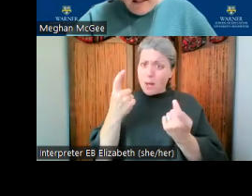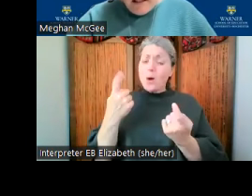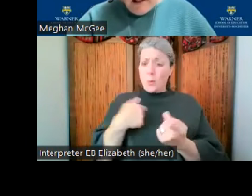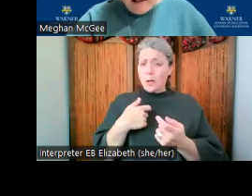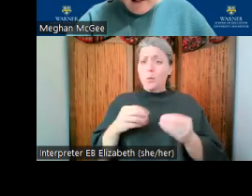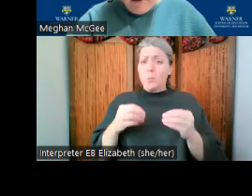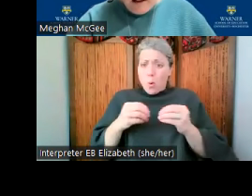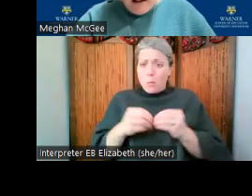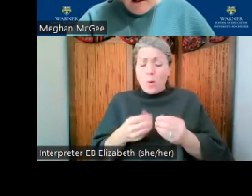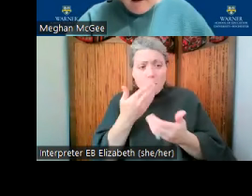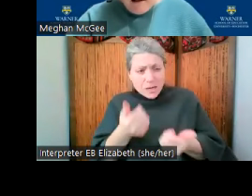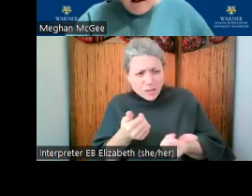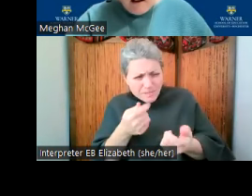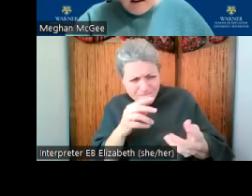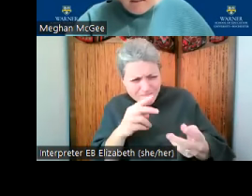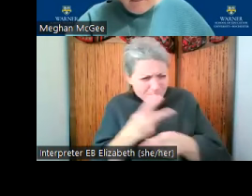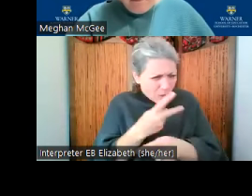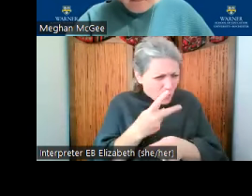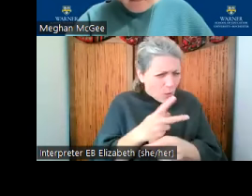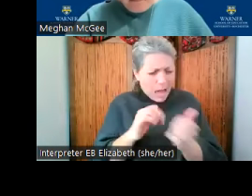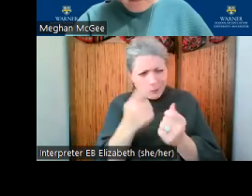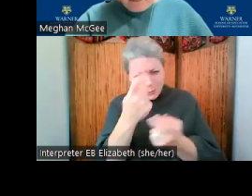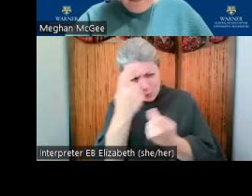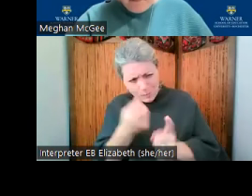there is still significant,